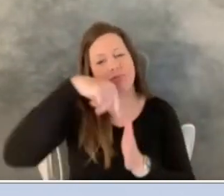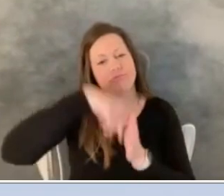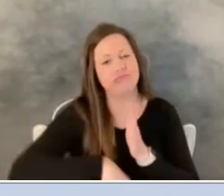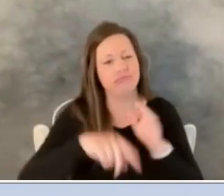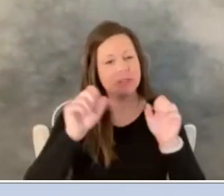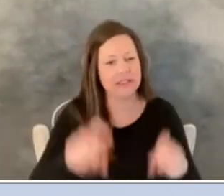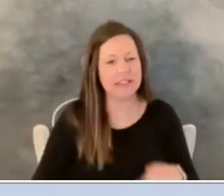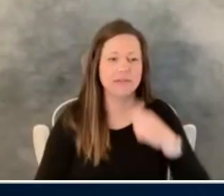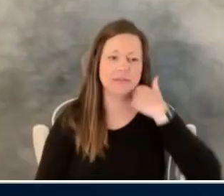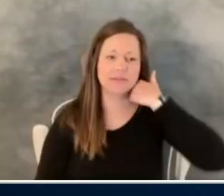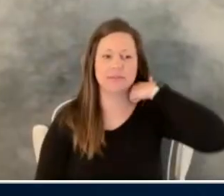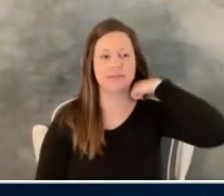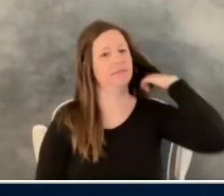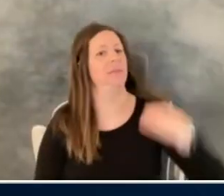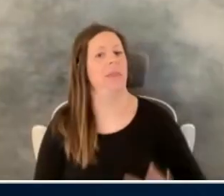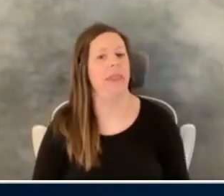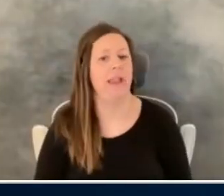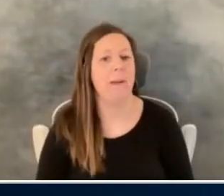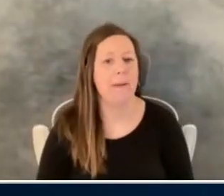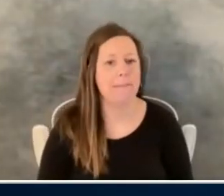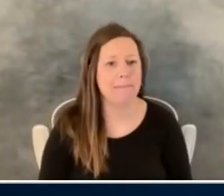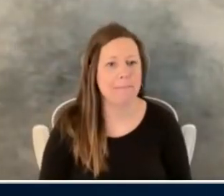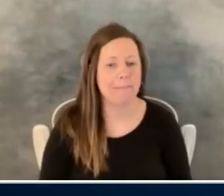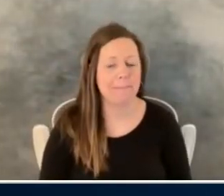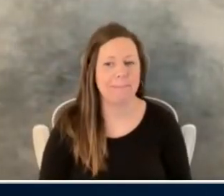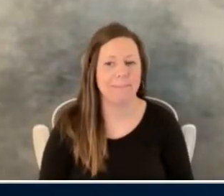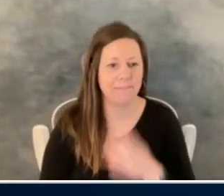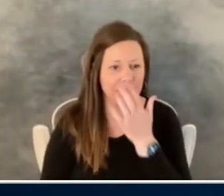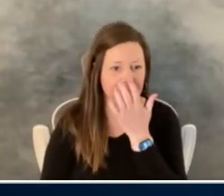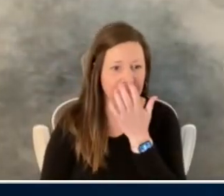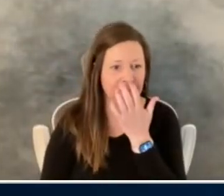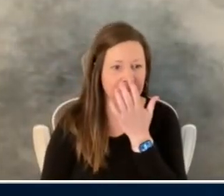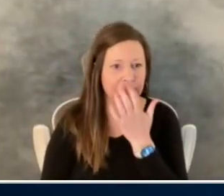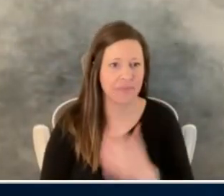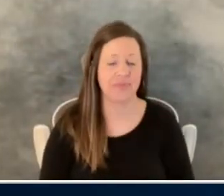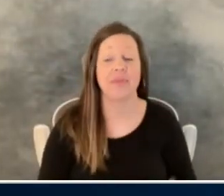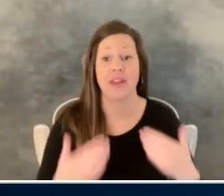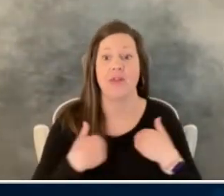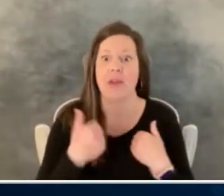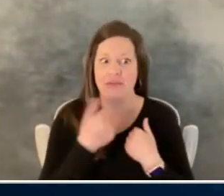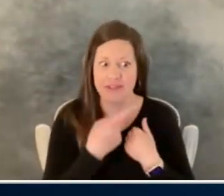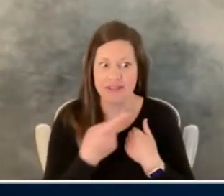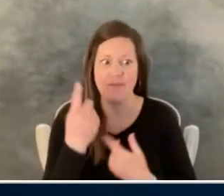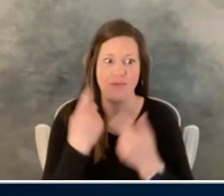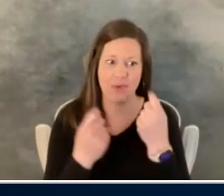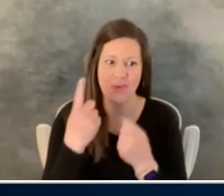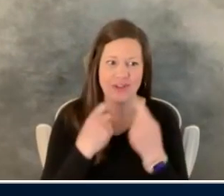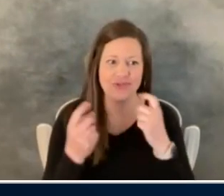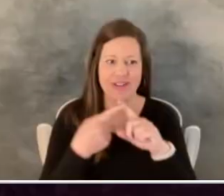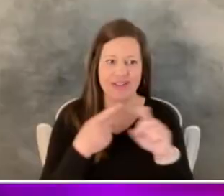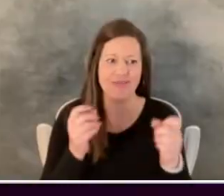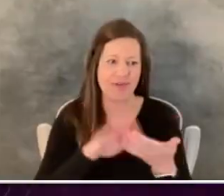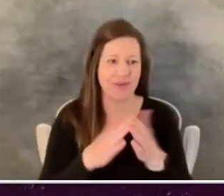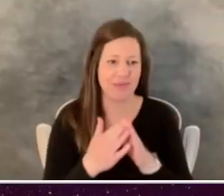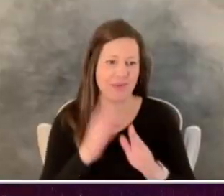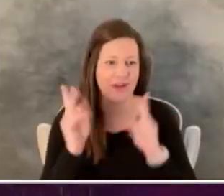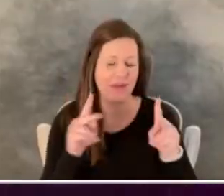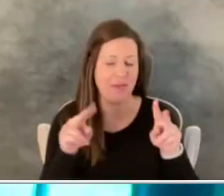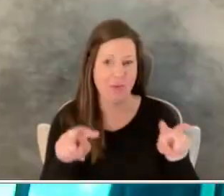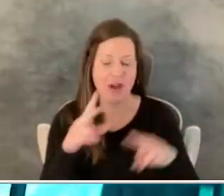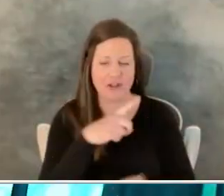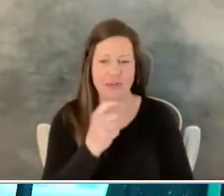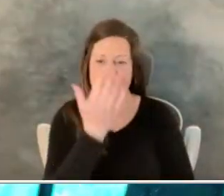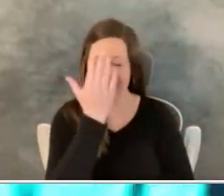sleep medicine. It won't surprise you, Dr. Luthra, that we have plenty of questions coming in from our viewers because sleep is